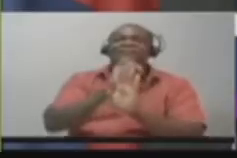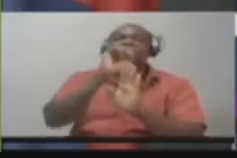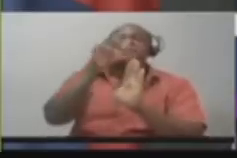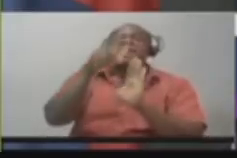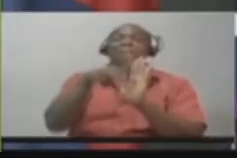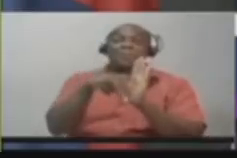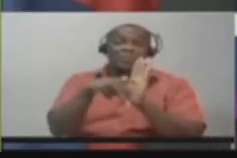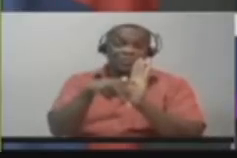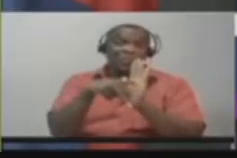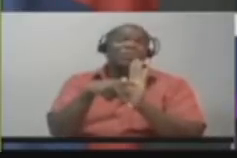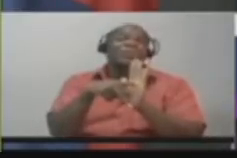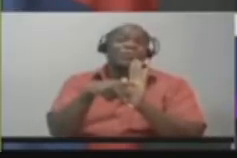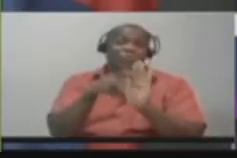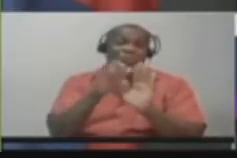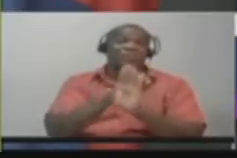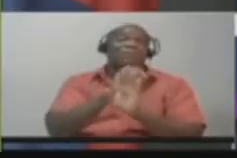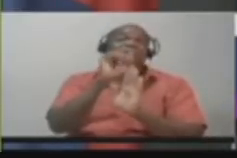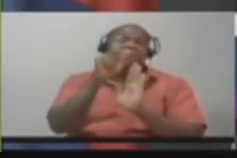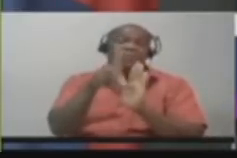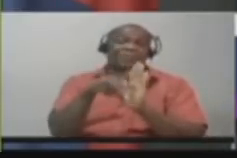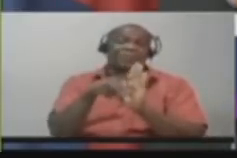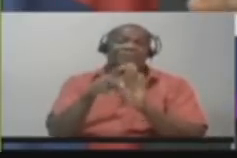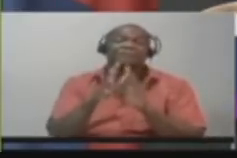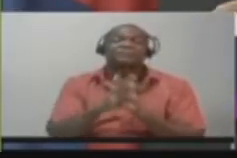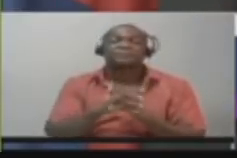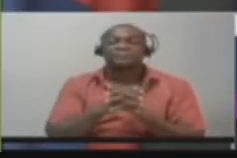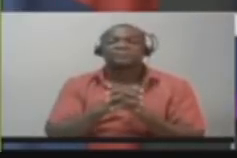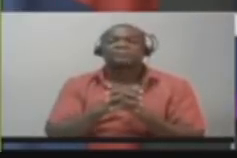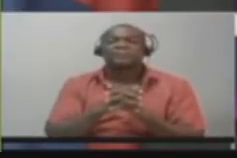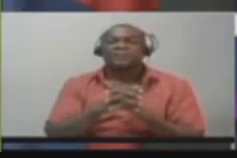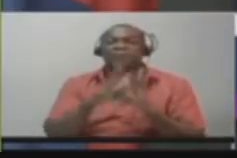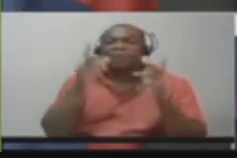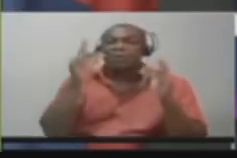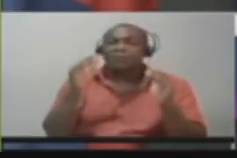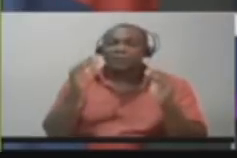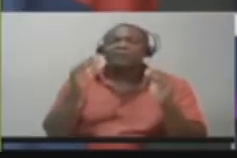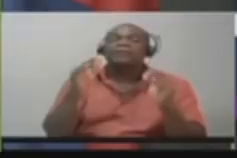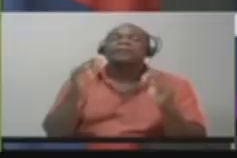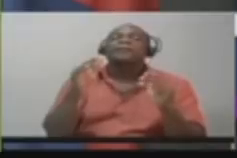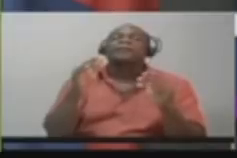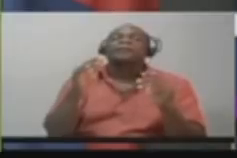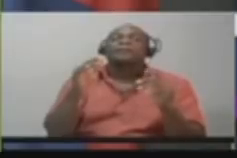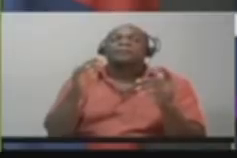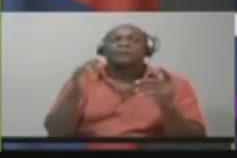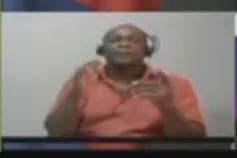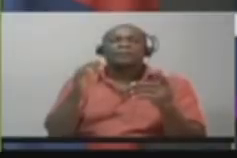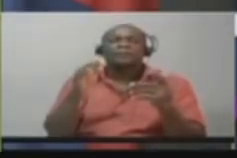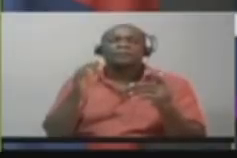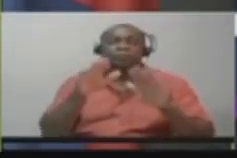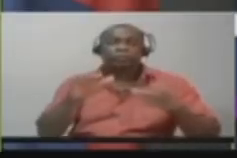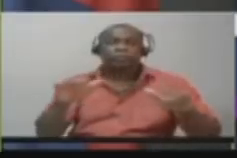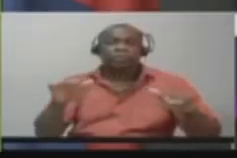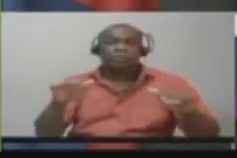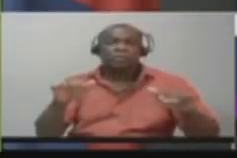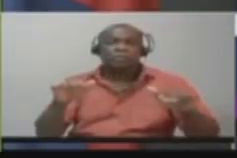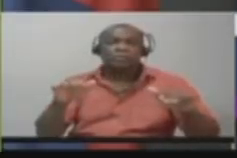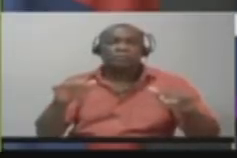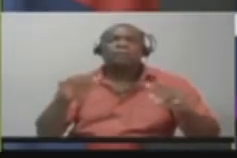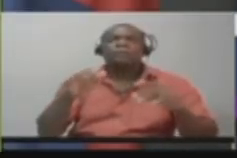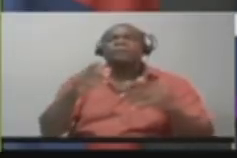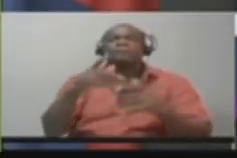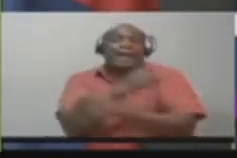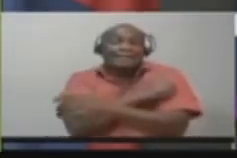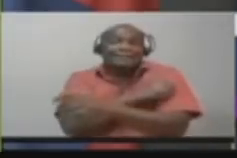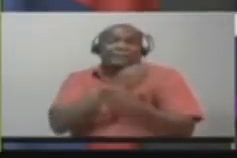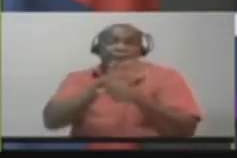vaccinated the population enough to allow the children to come out of school, or better still, to have vaccinated some of those children if